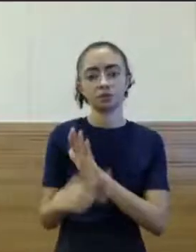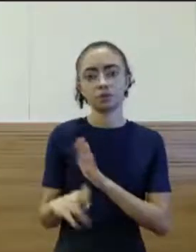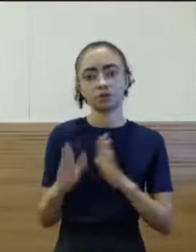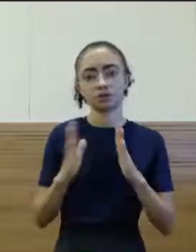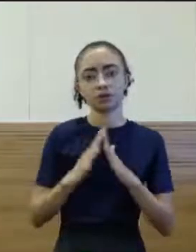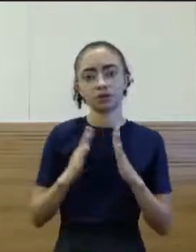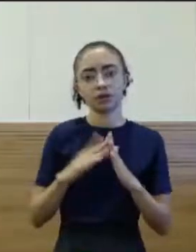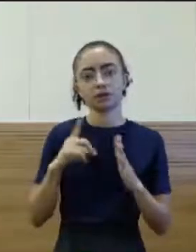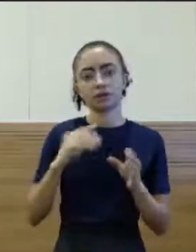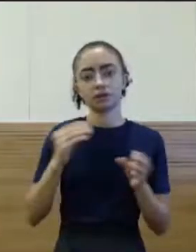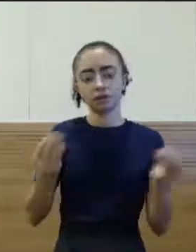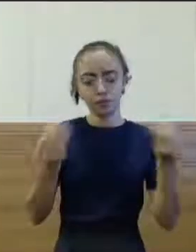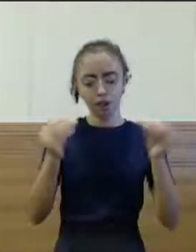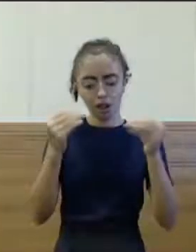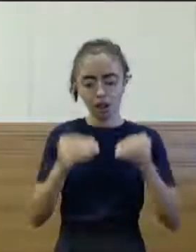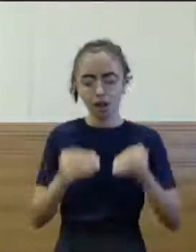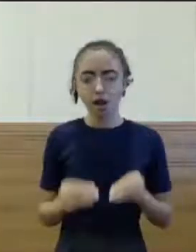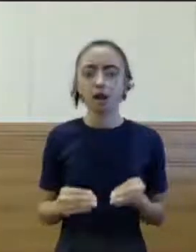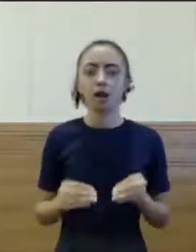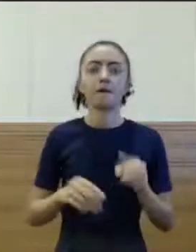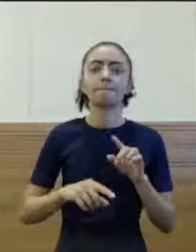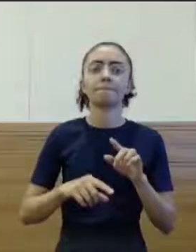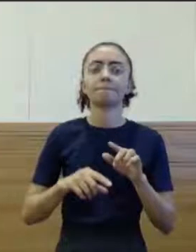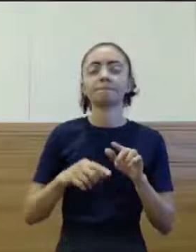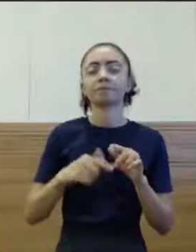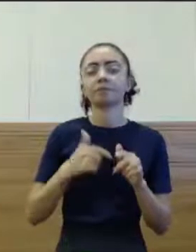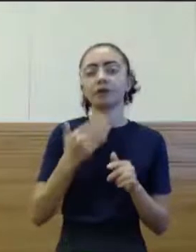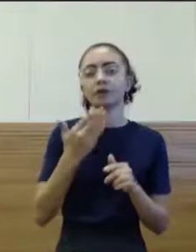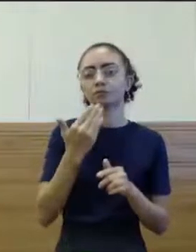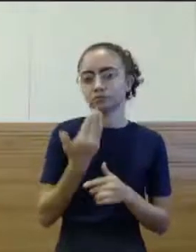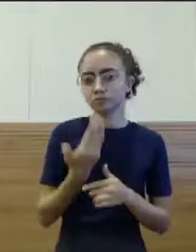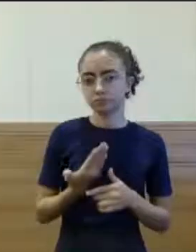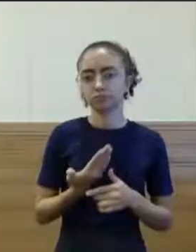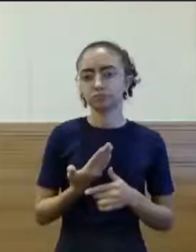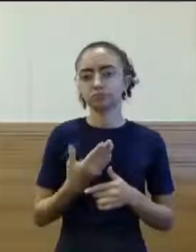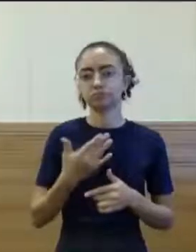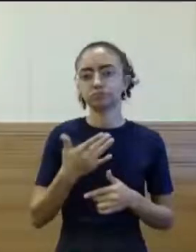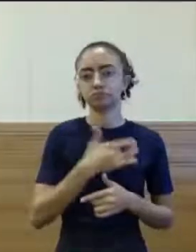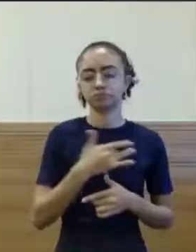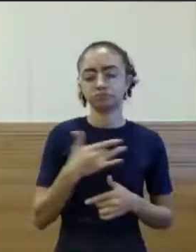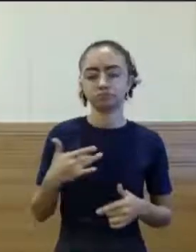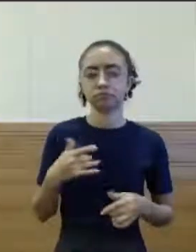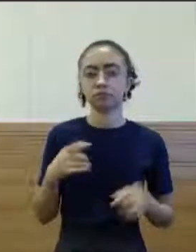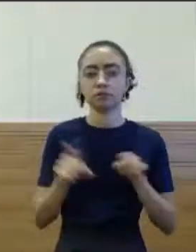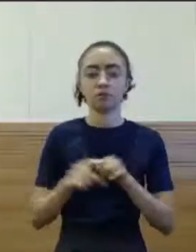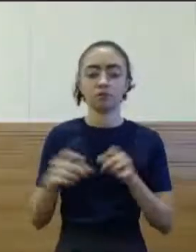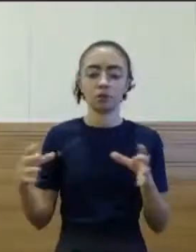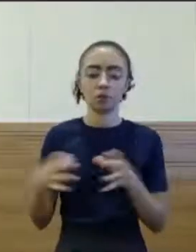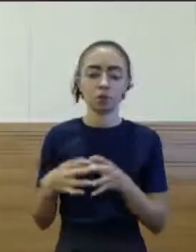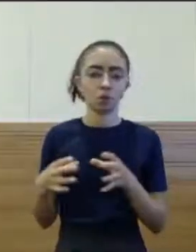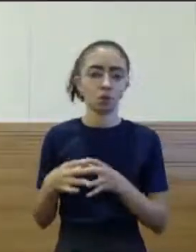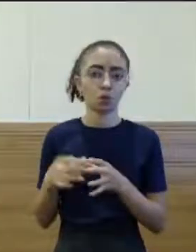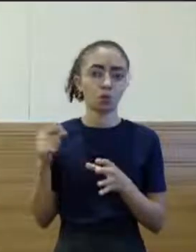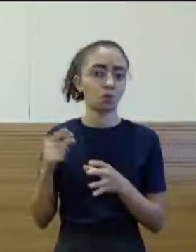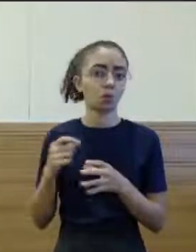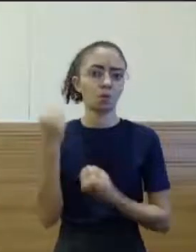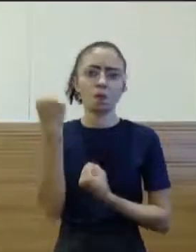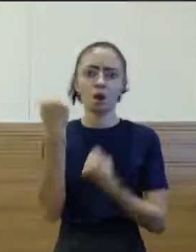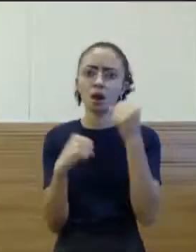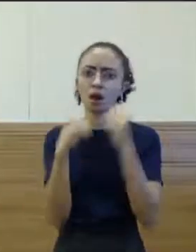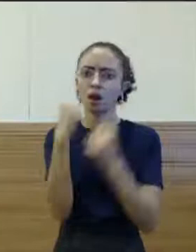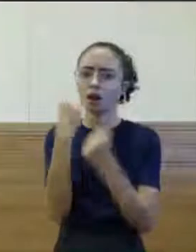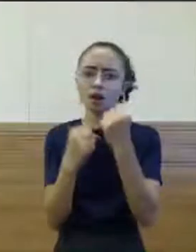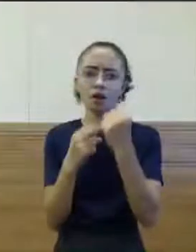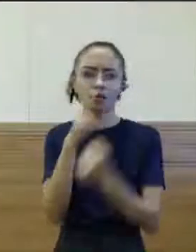with the recommended ingredients, and the group 10, which will be the ultra processed foods that do